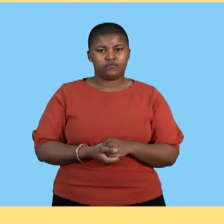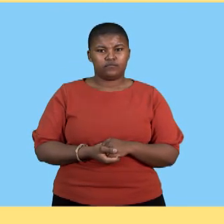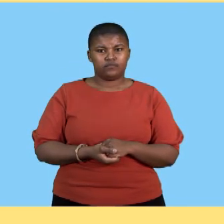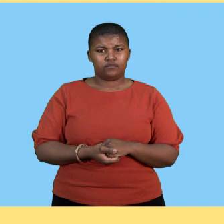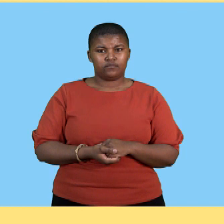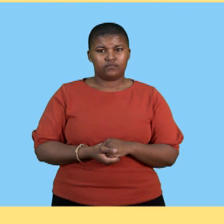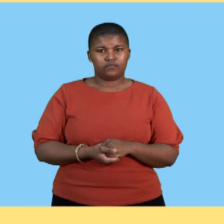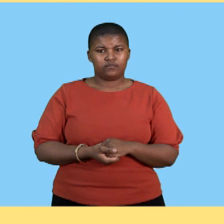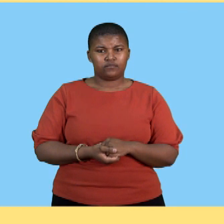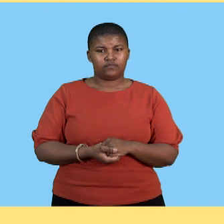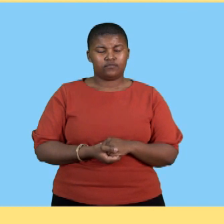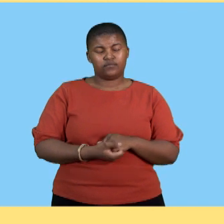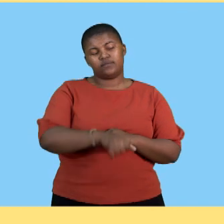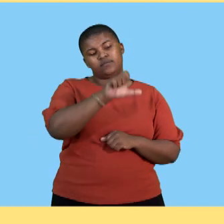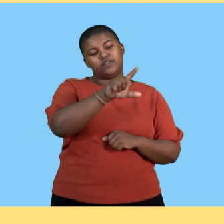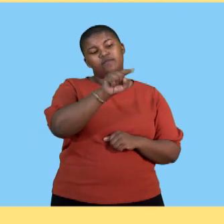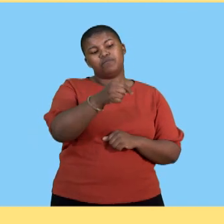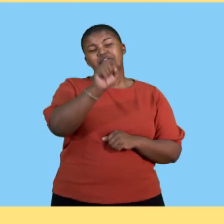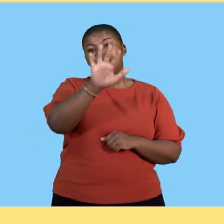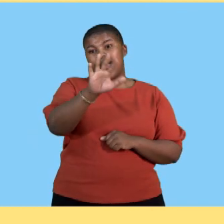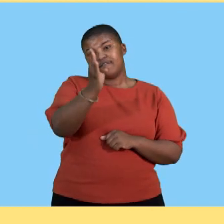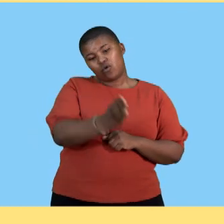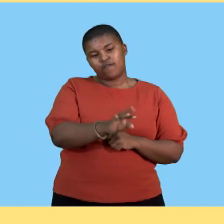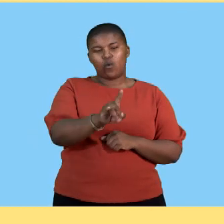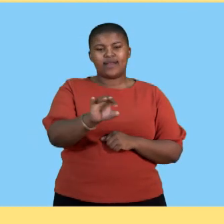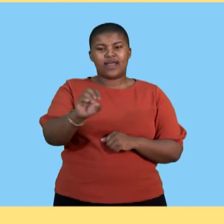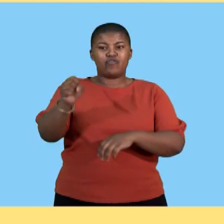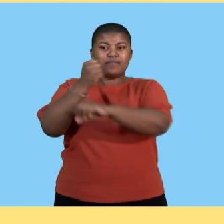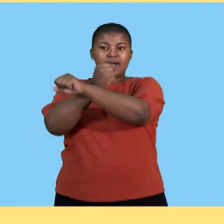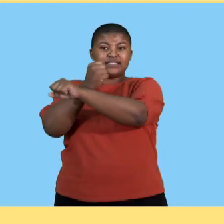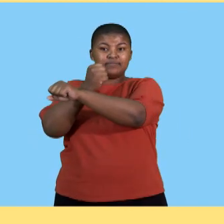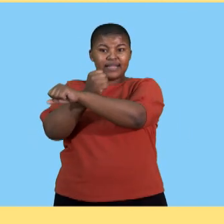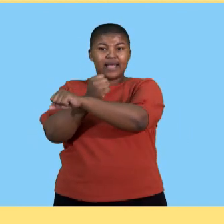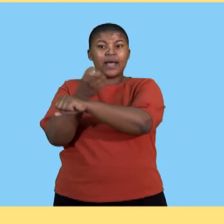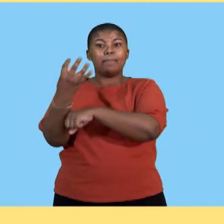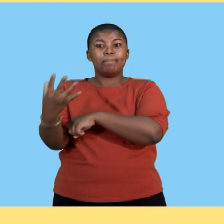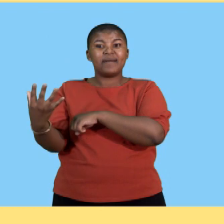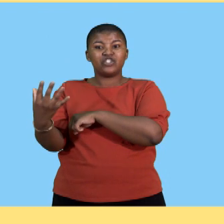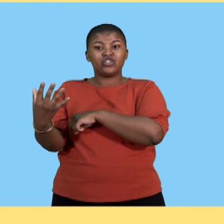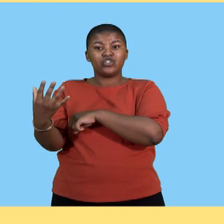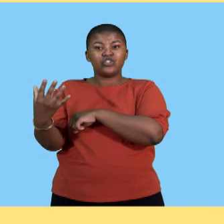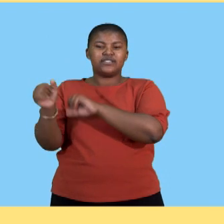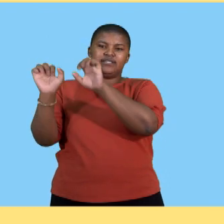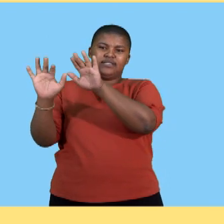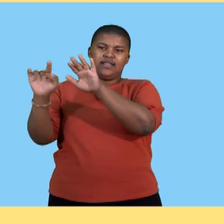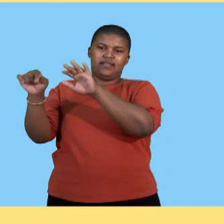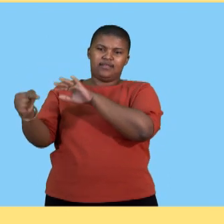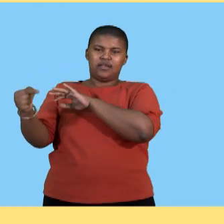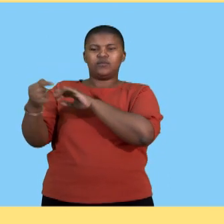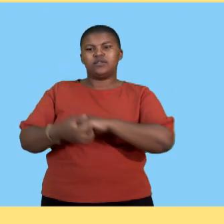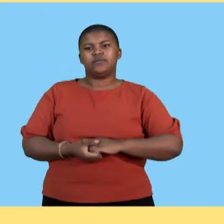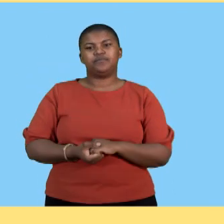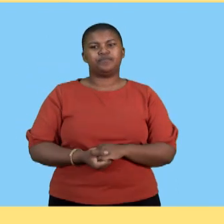is going to be 7.5 over 100 multiply by the gross, multiply